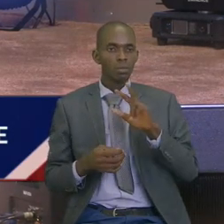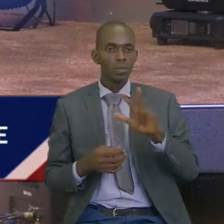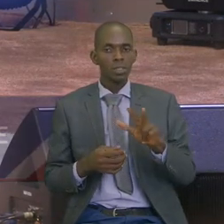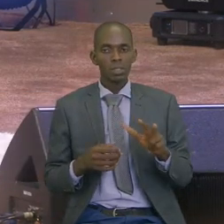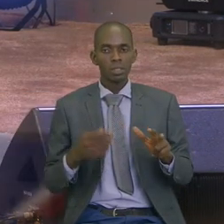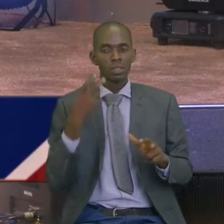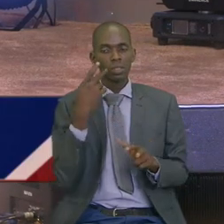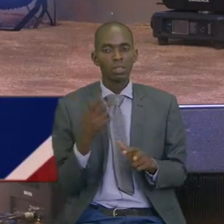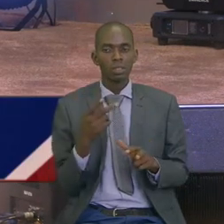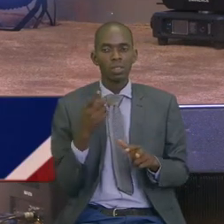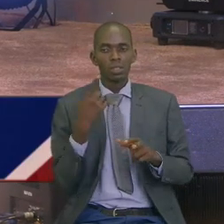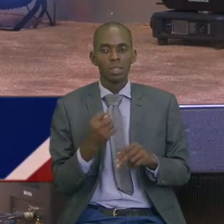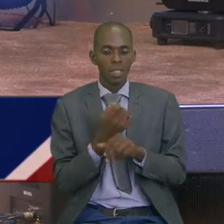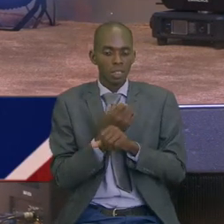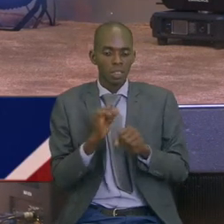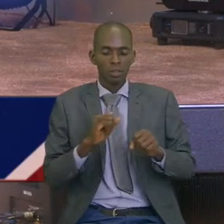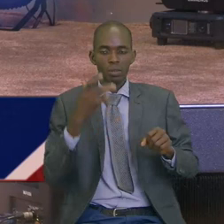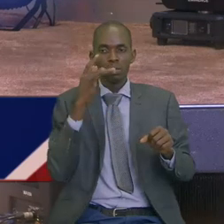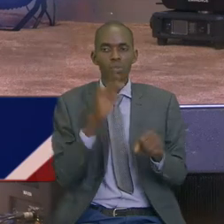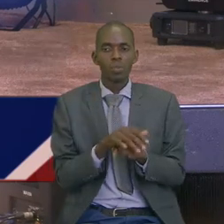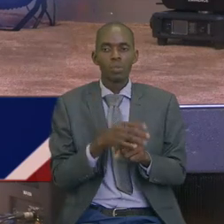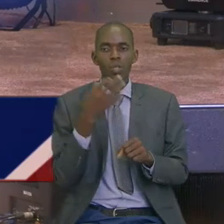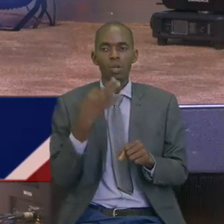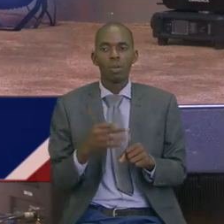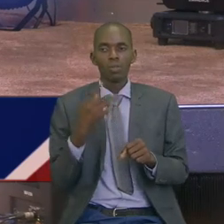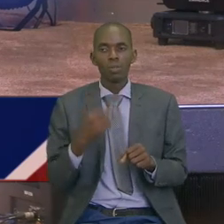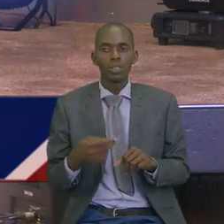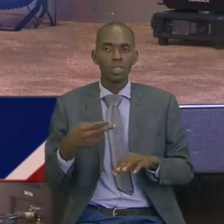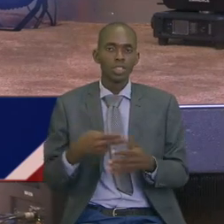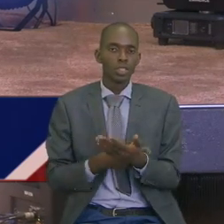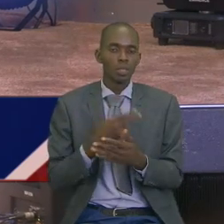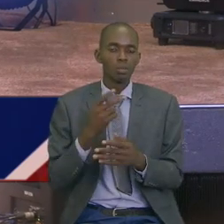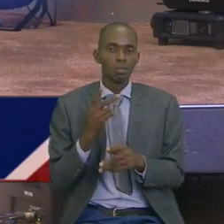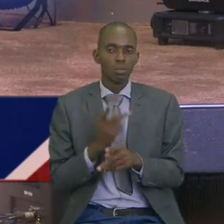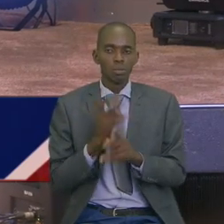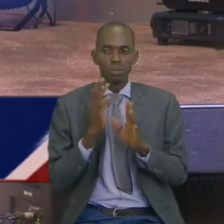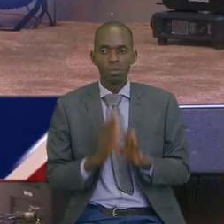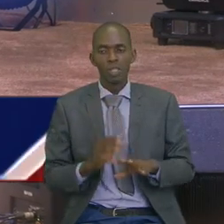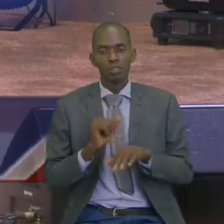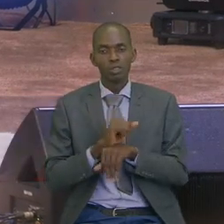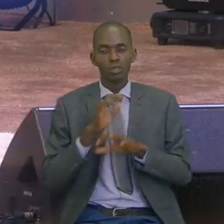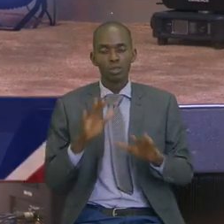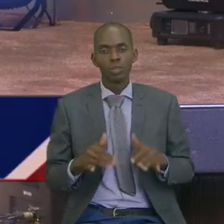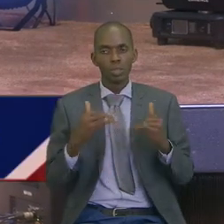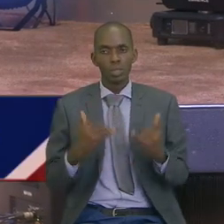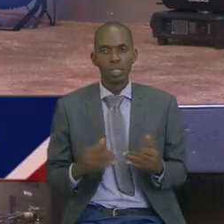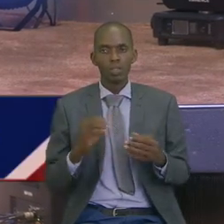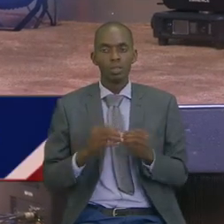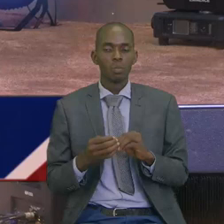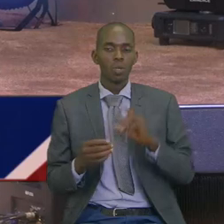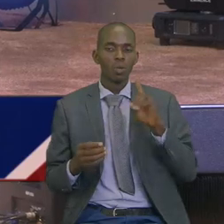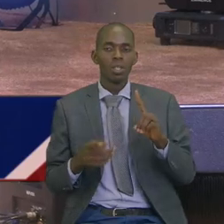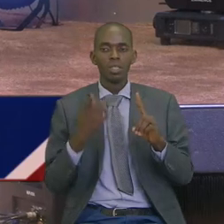promise of the shepherd stood. Number one, we're looking at the smiting power of